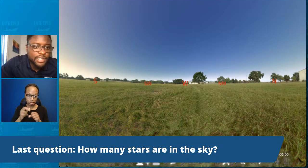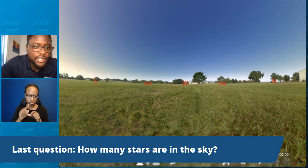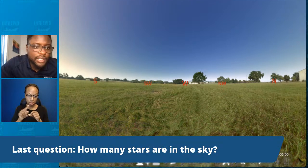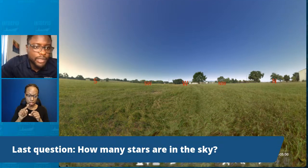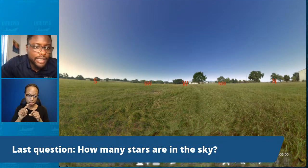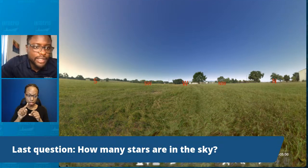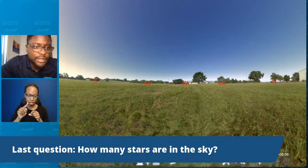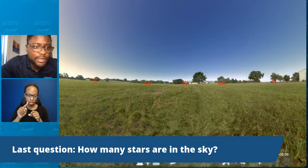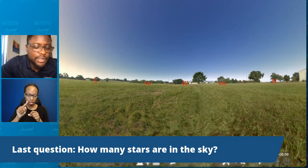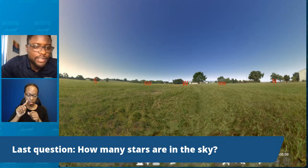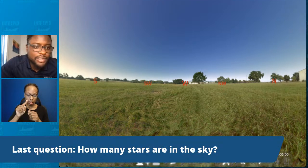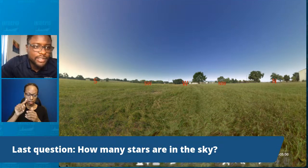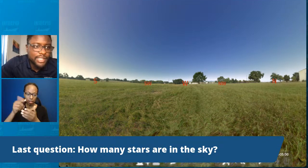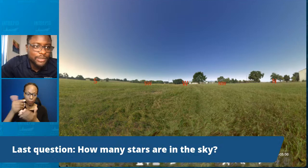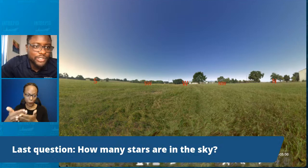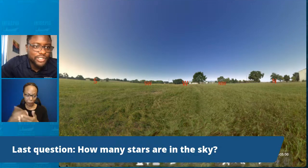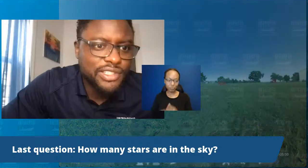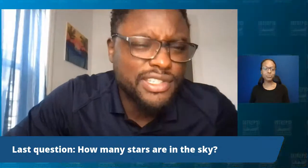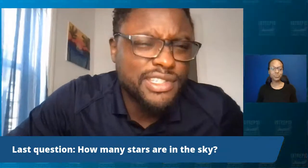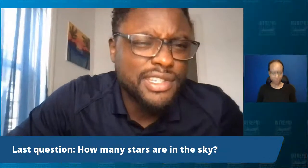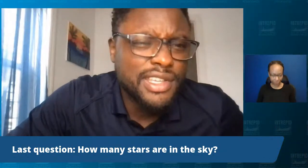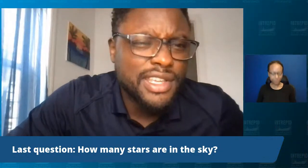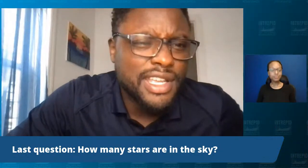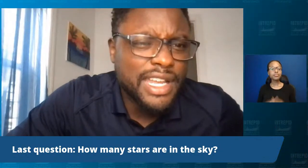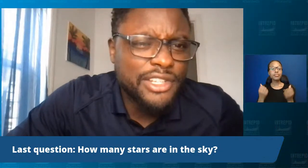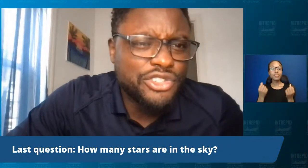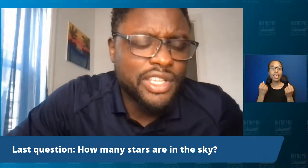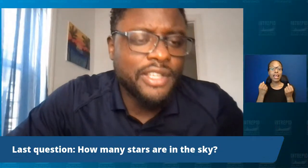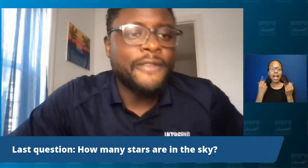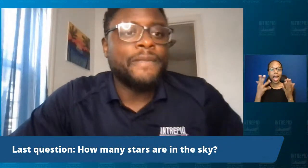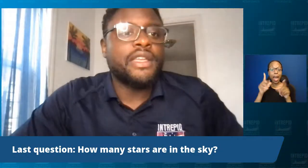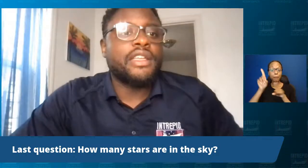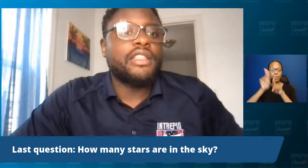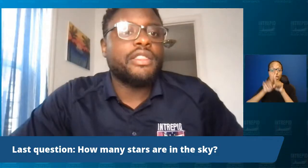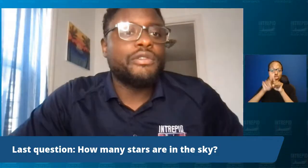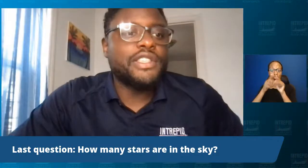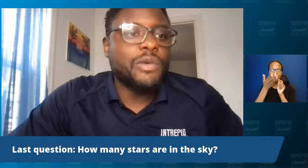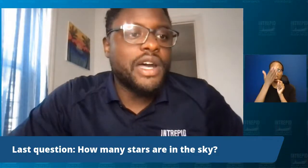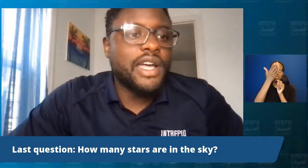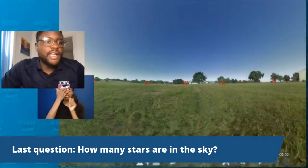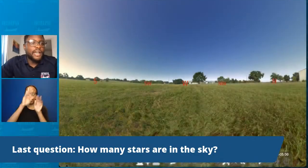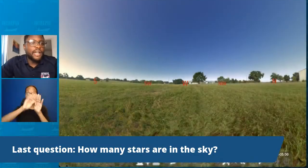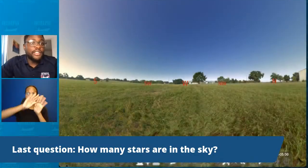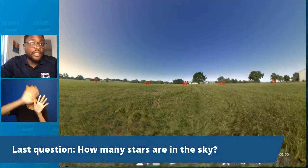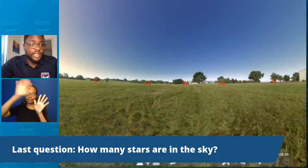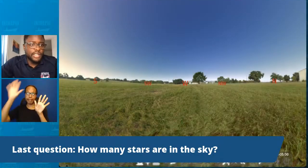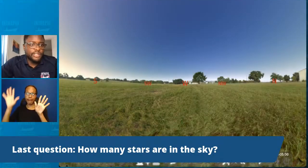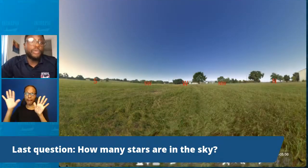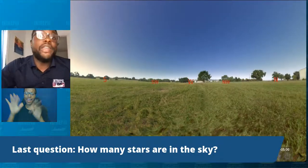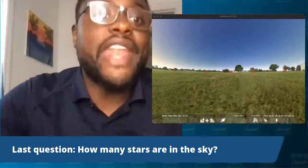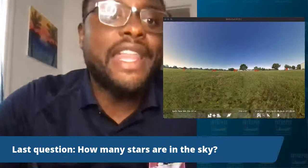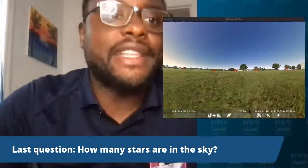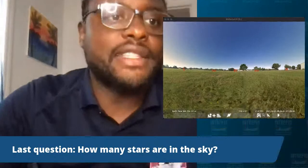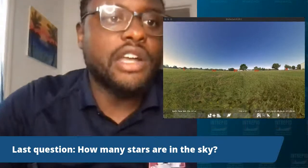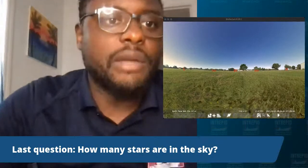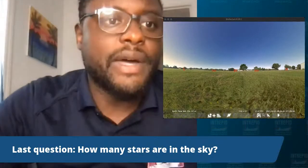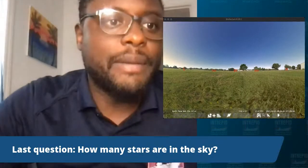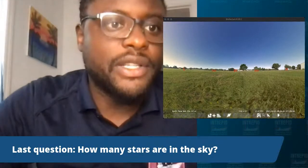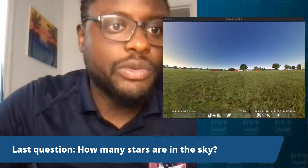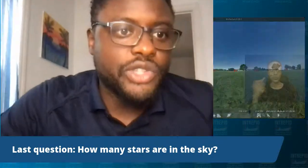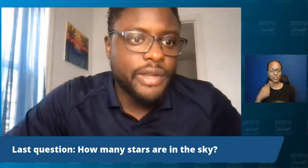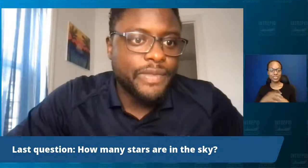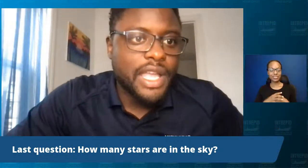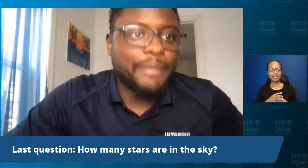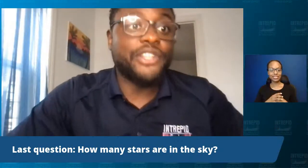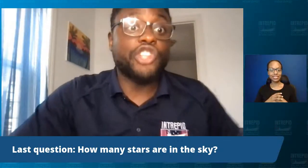And I'm glad that this is the last question, because this is kind of interesting. The reason why, the way that I like to talk about